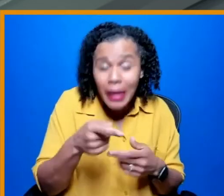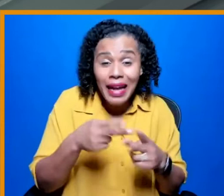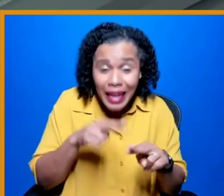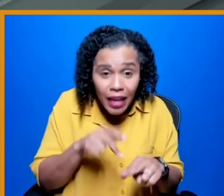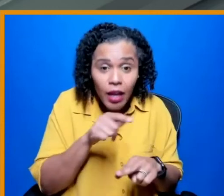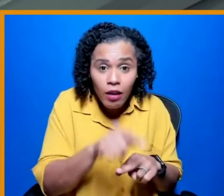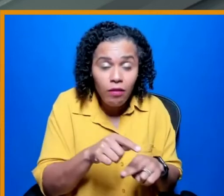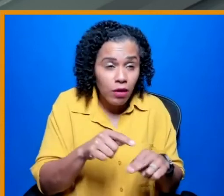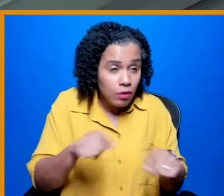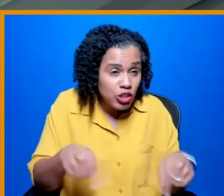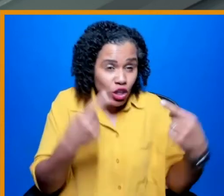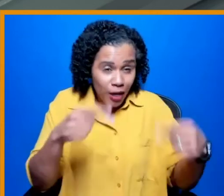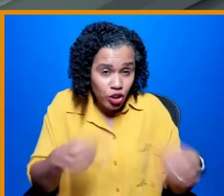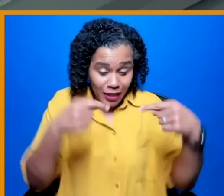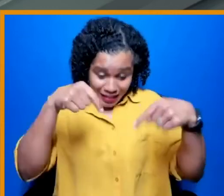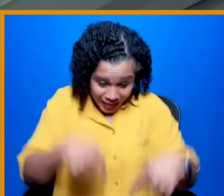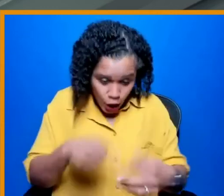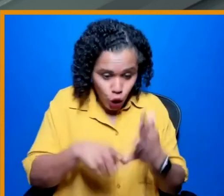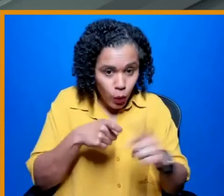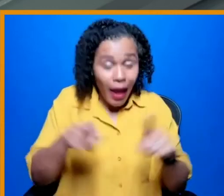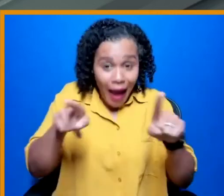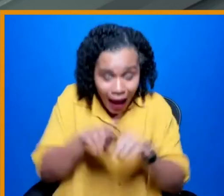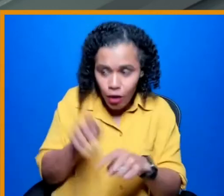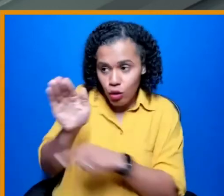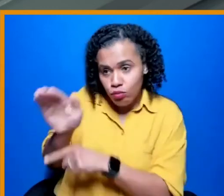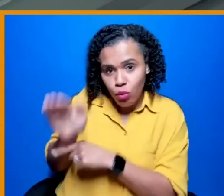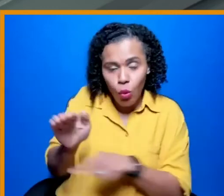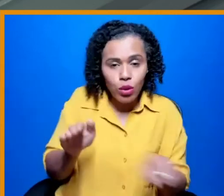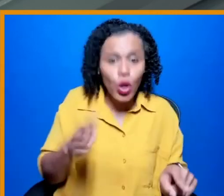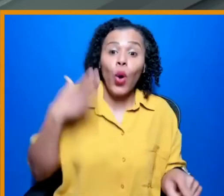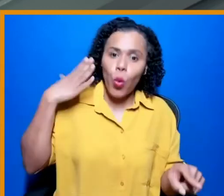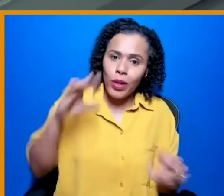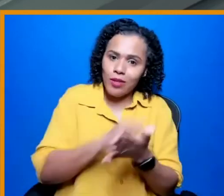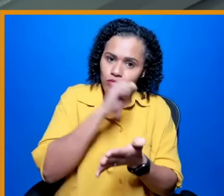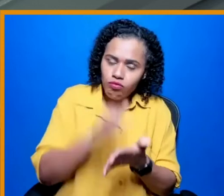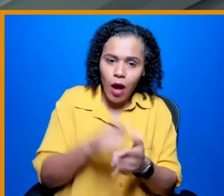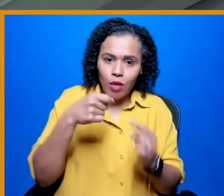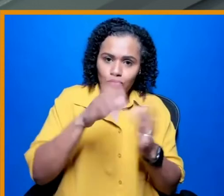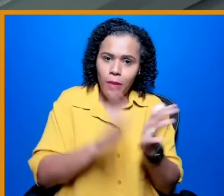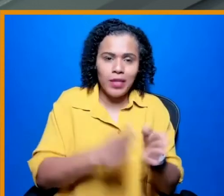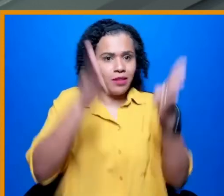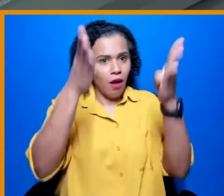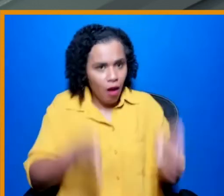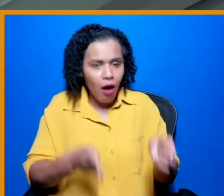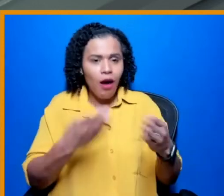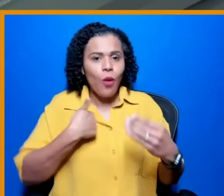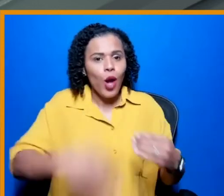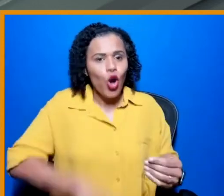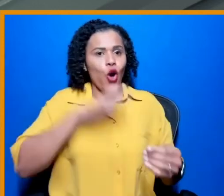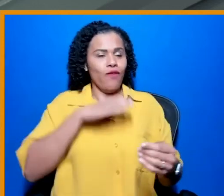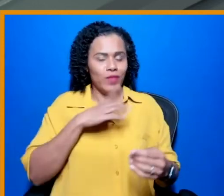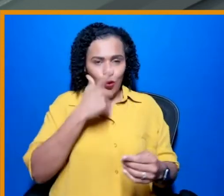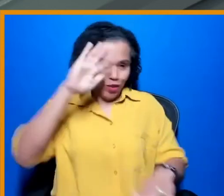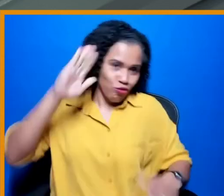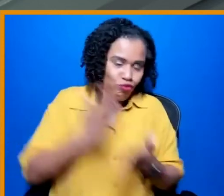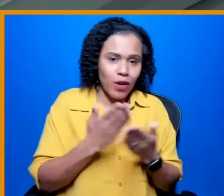facing us at home and abroad at the moment, we need a Prime Minister in whom we can have confidence, whose words we can trust. And it